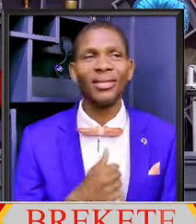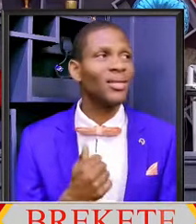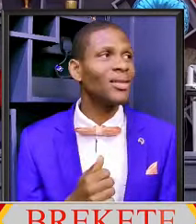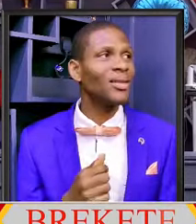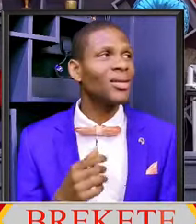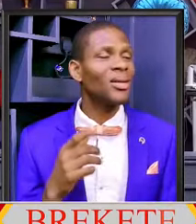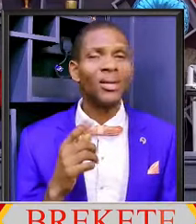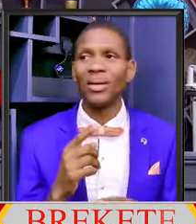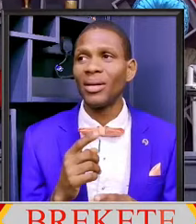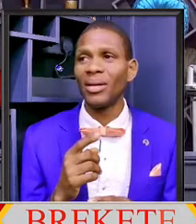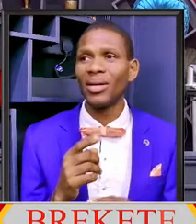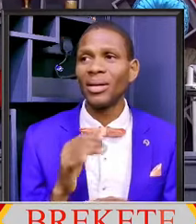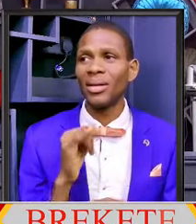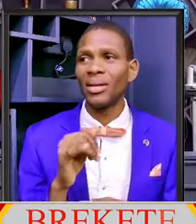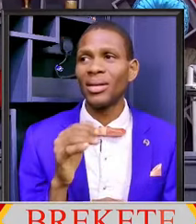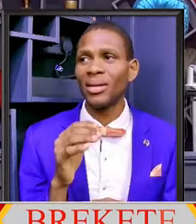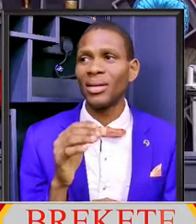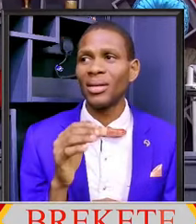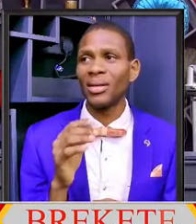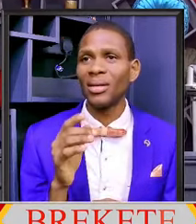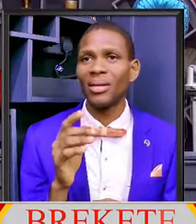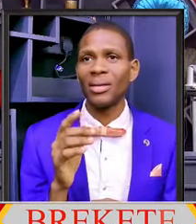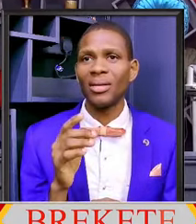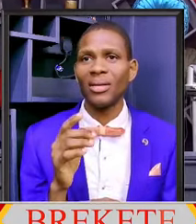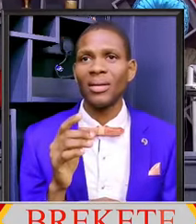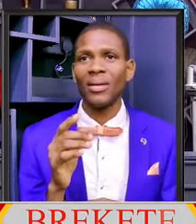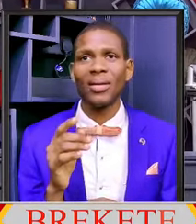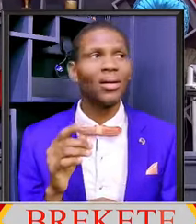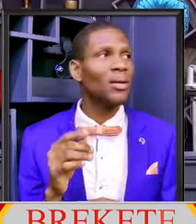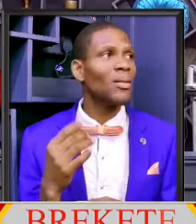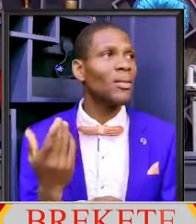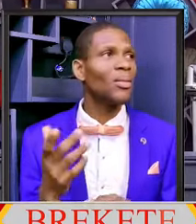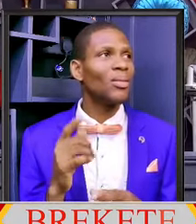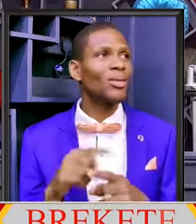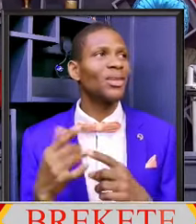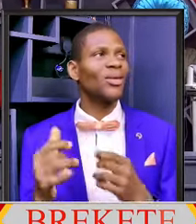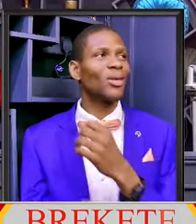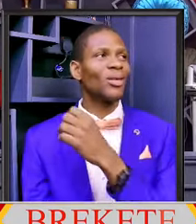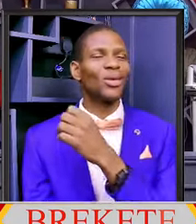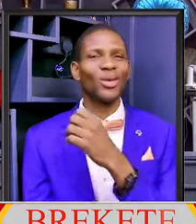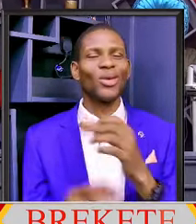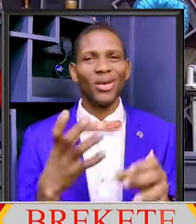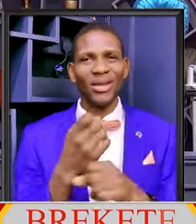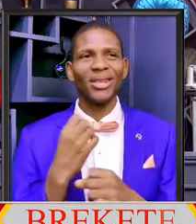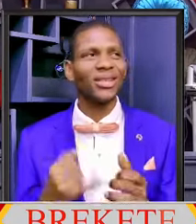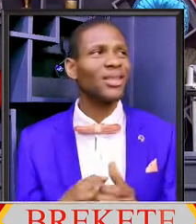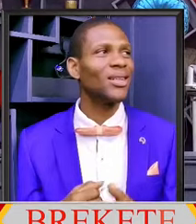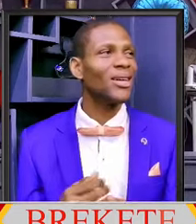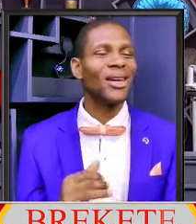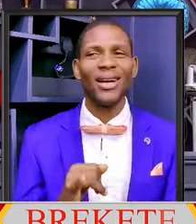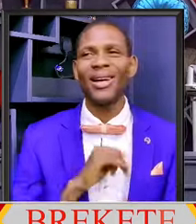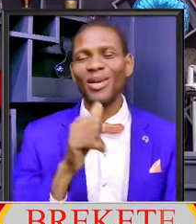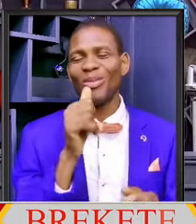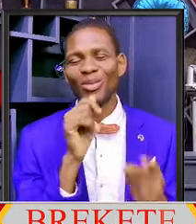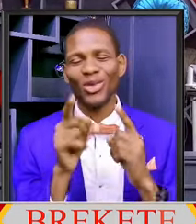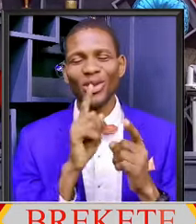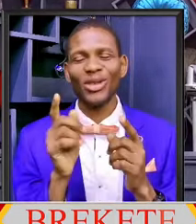What is the mic on? Yes. Mama's mic. Why didn't go take him? I'm engaging